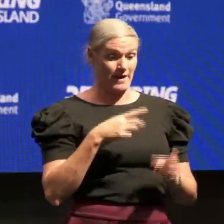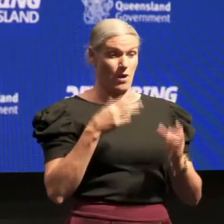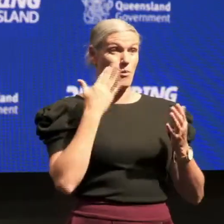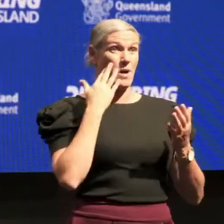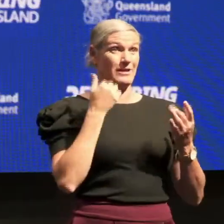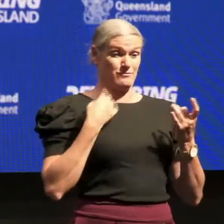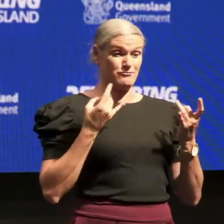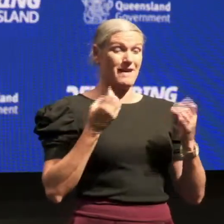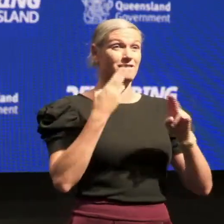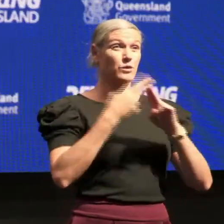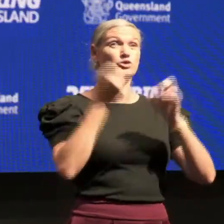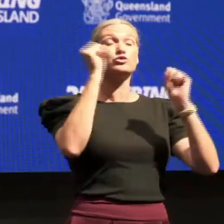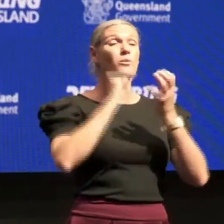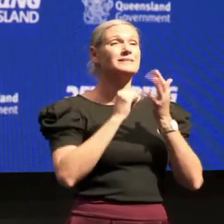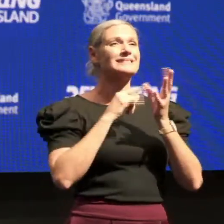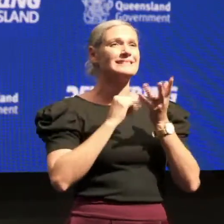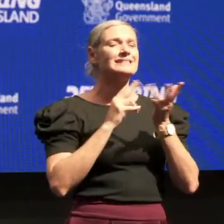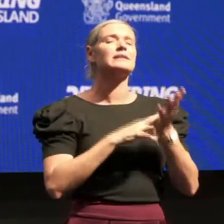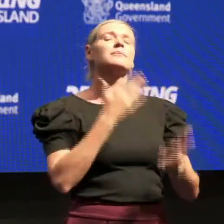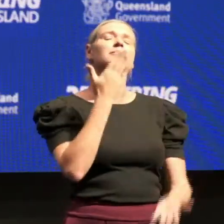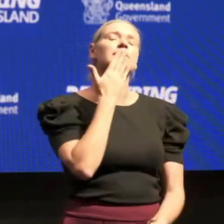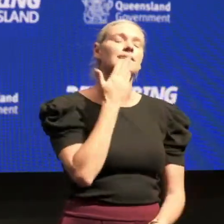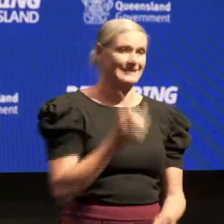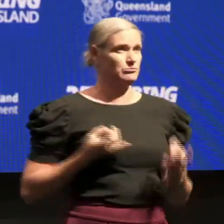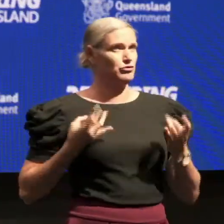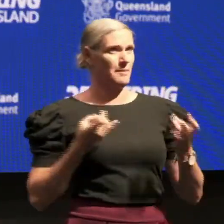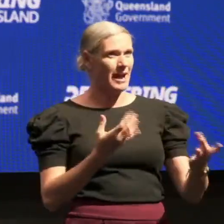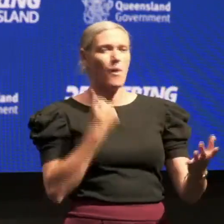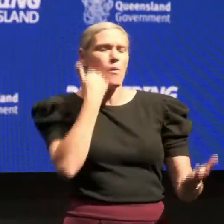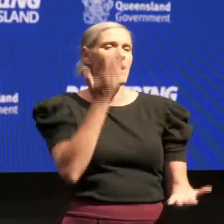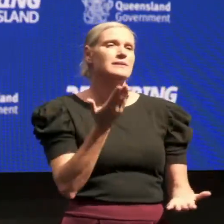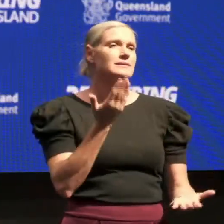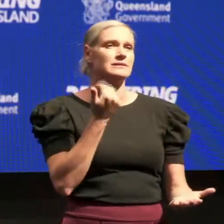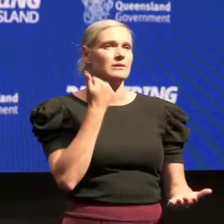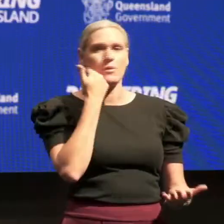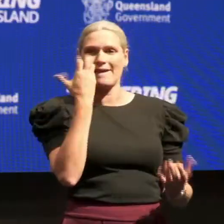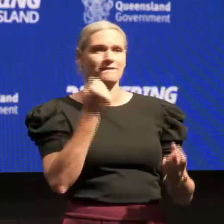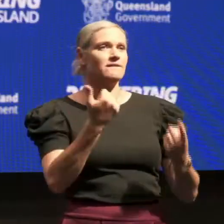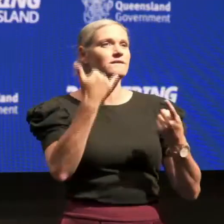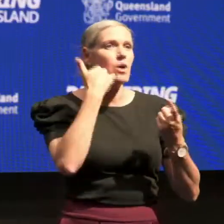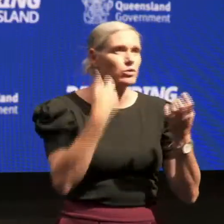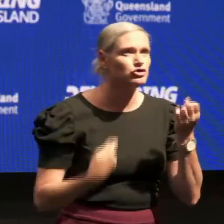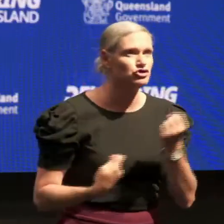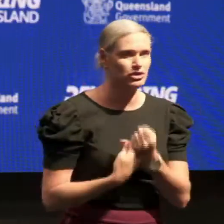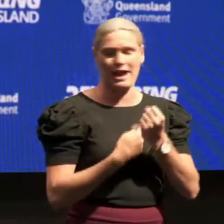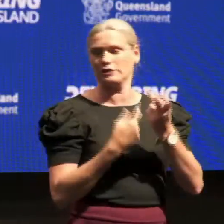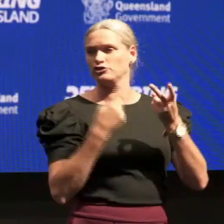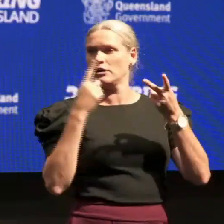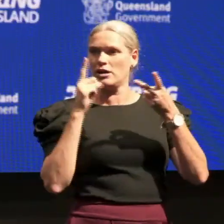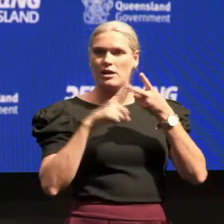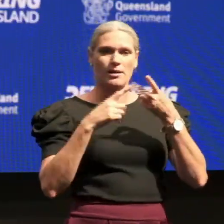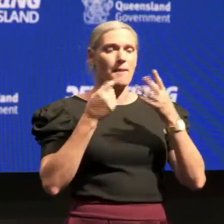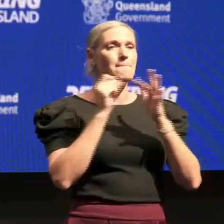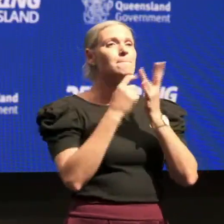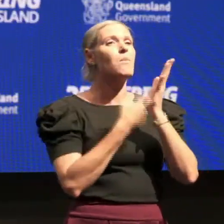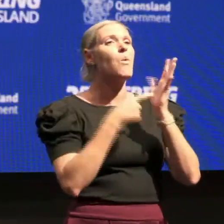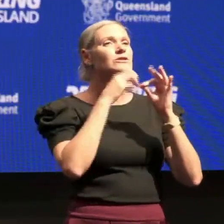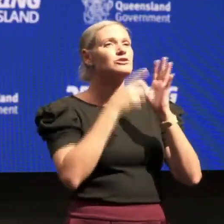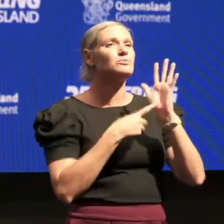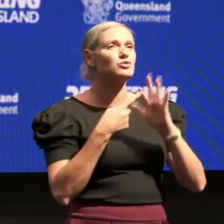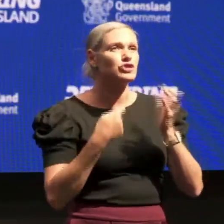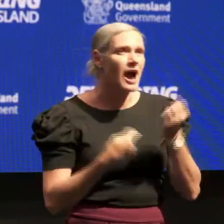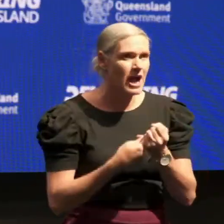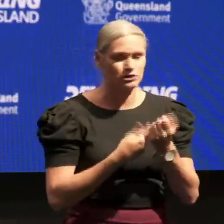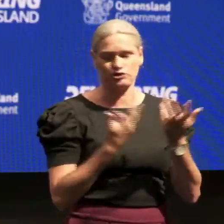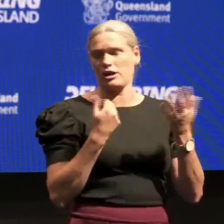event we always say make sure you do those preparations, have your phone charged, and if you can have a portable charger as